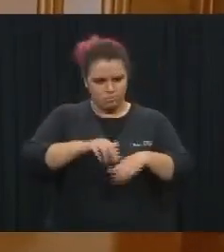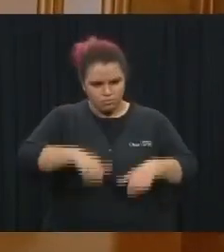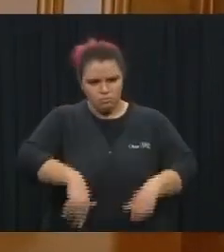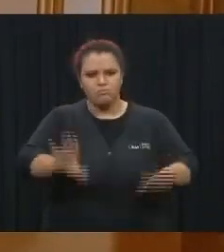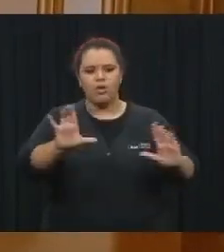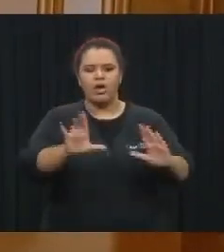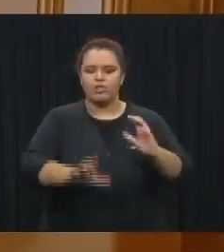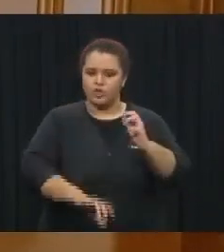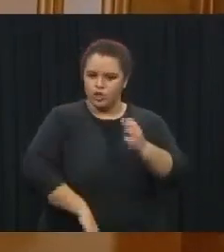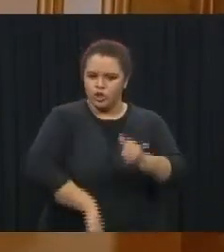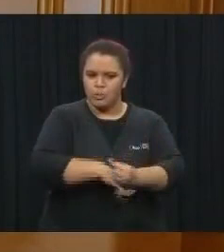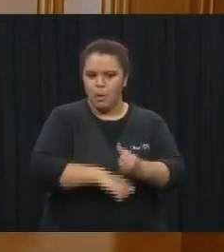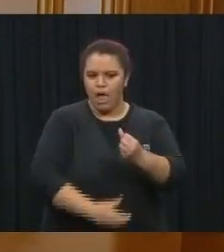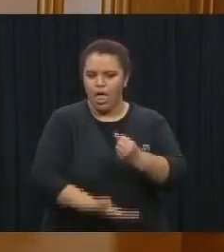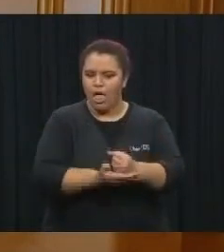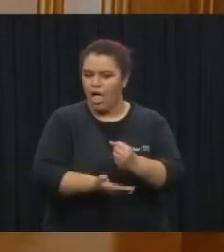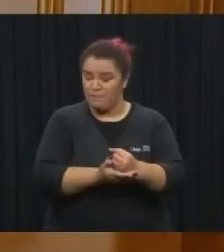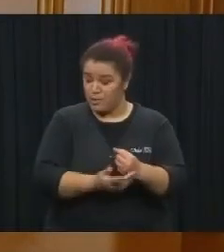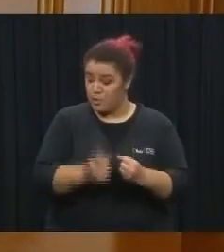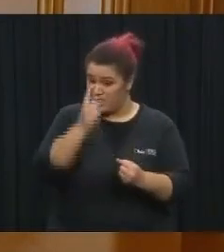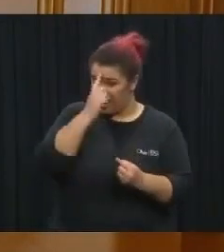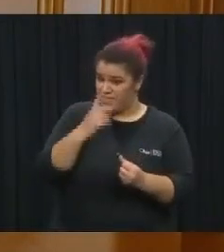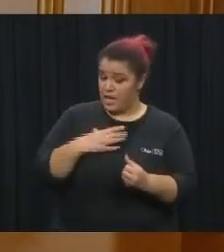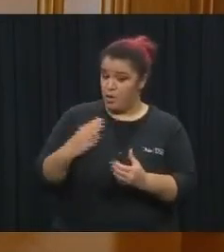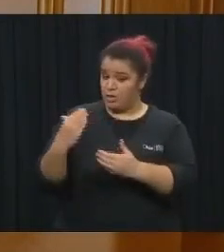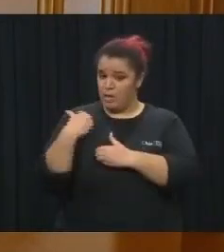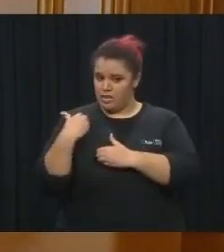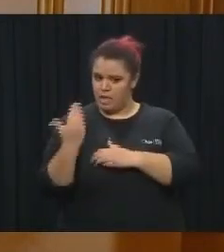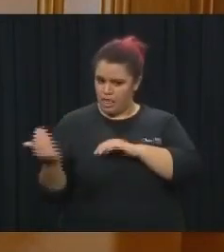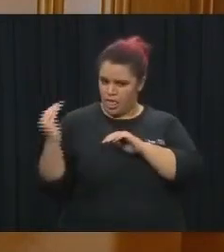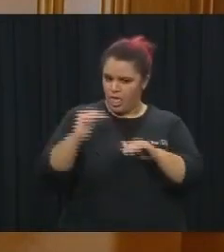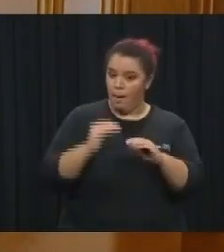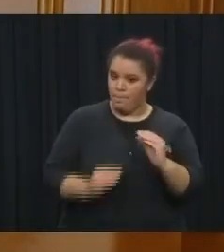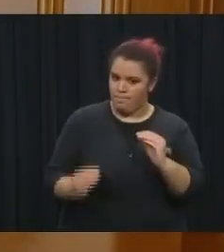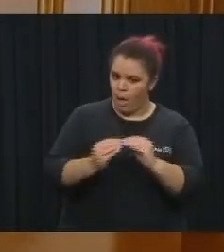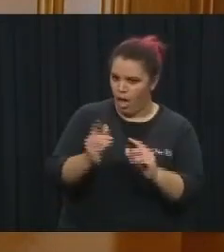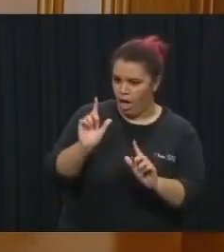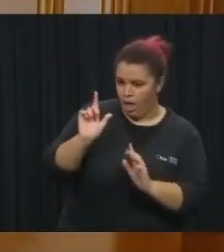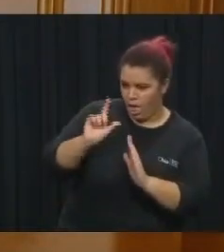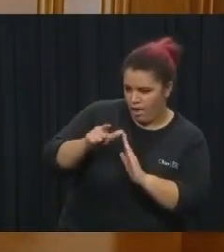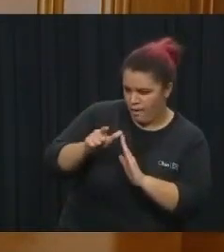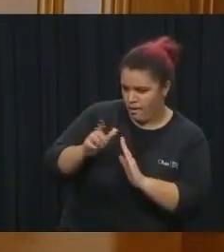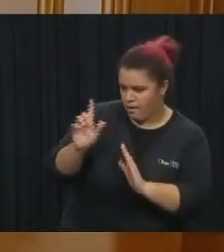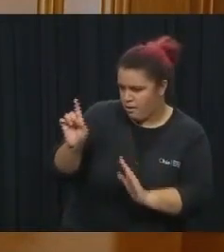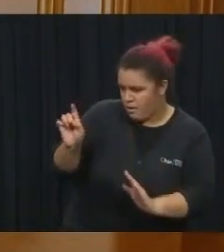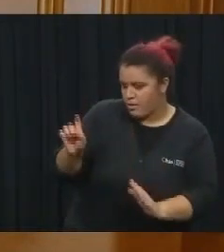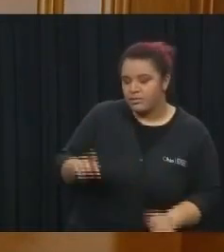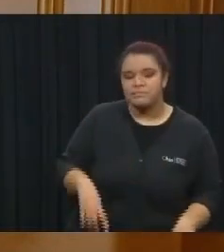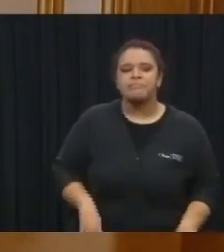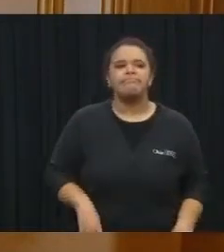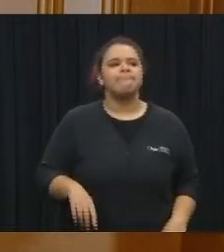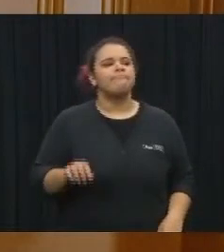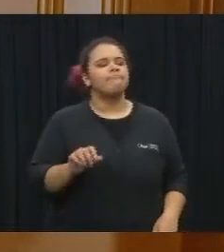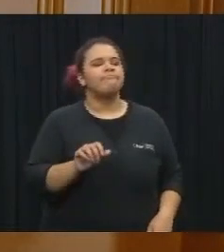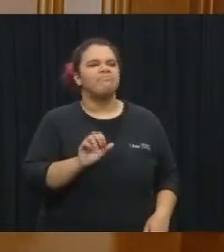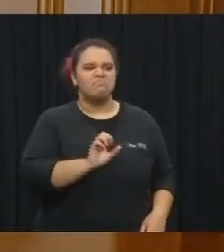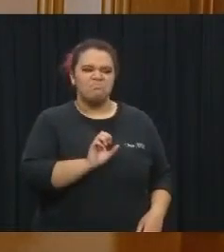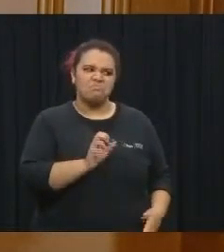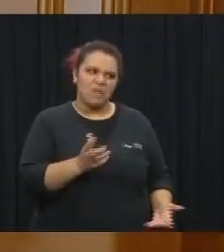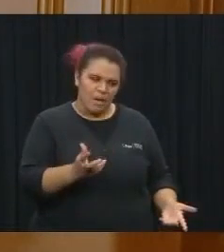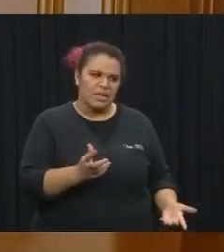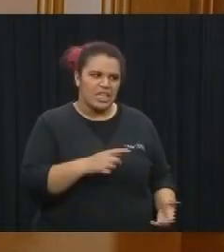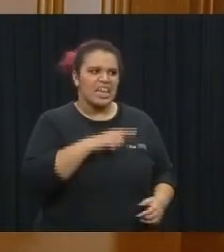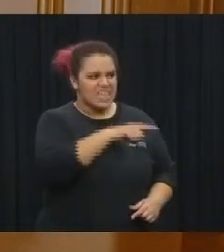they'll be doing more things. They'll be doing more things in regard to this corona crisis. We have